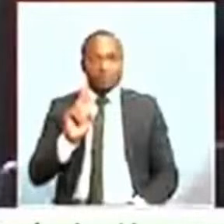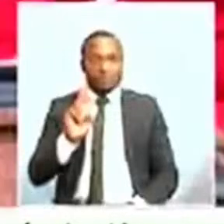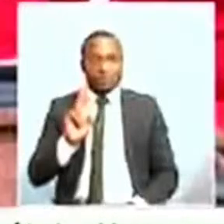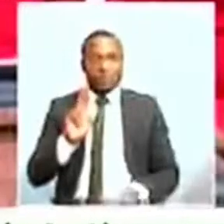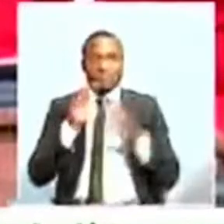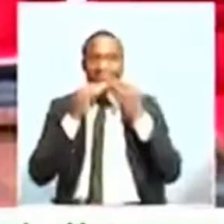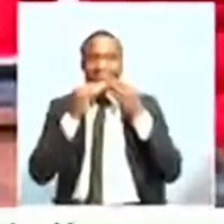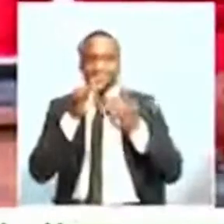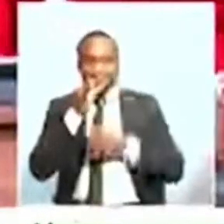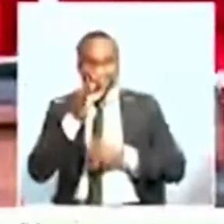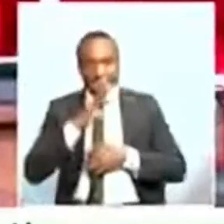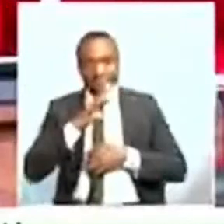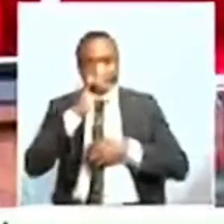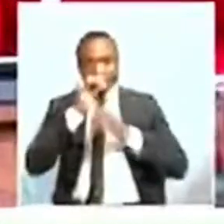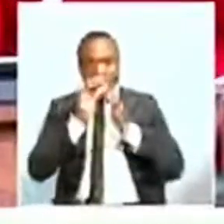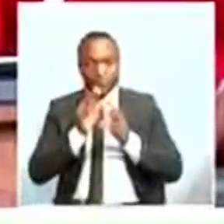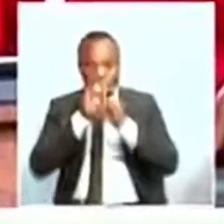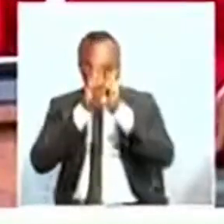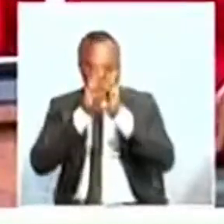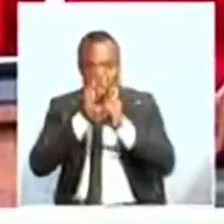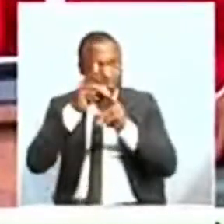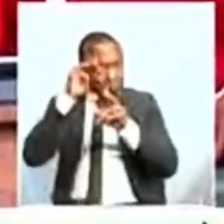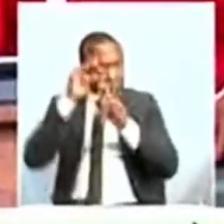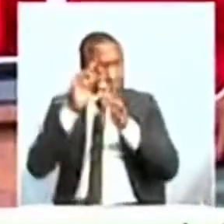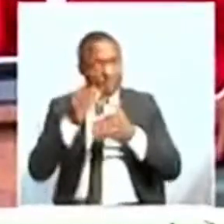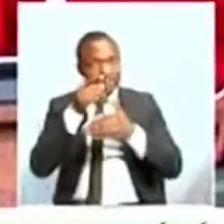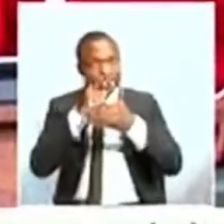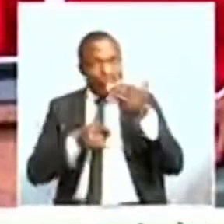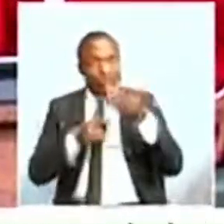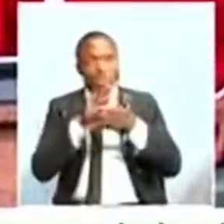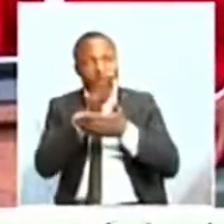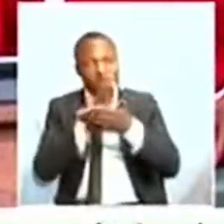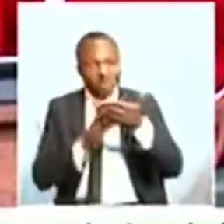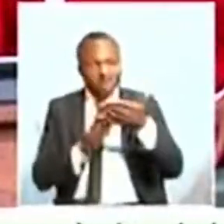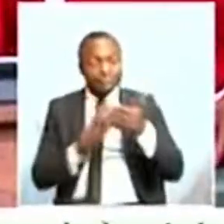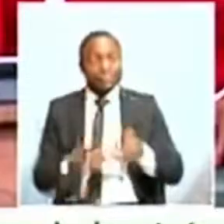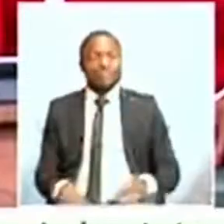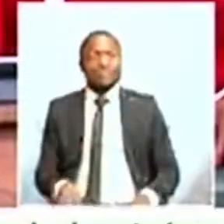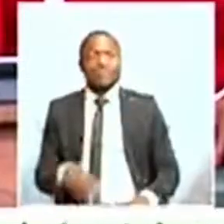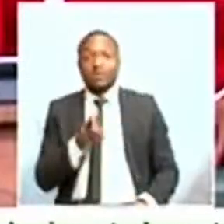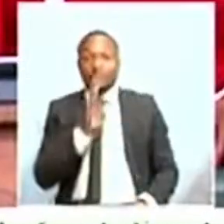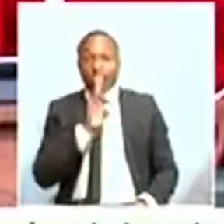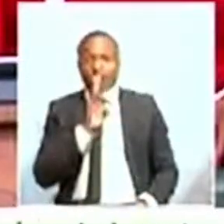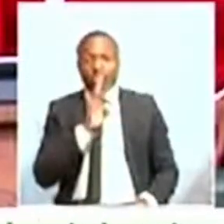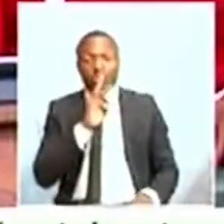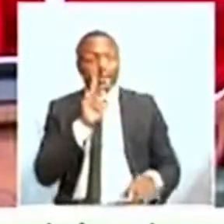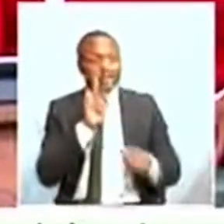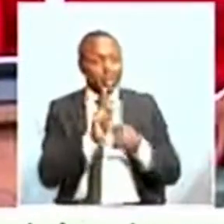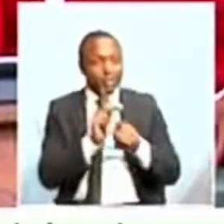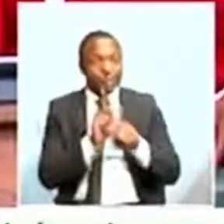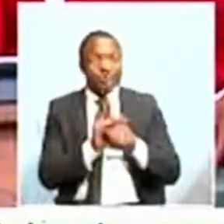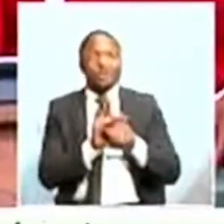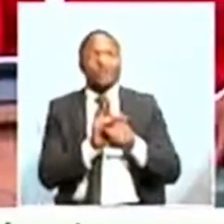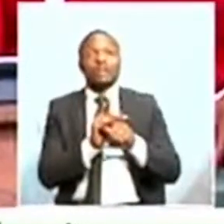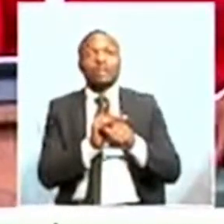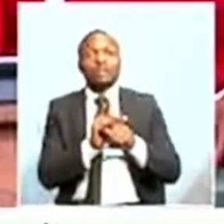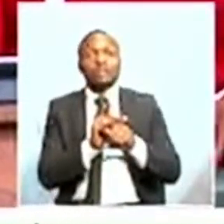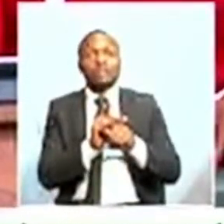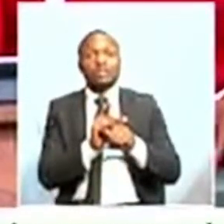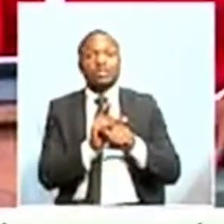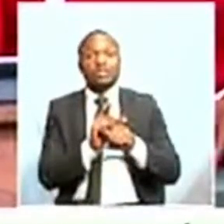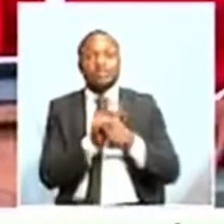Thank you, Madam Speaker. Honorable Minister, what are some of the water harvesting measures you are